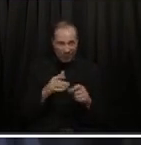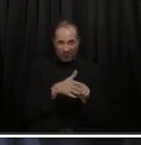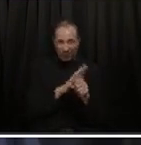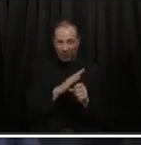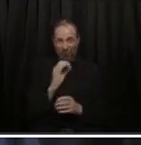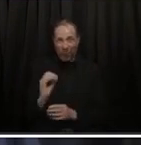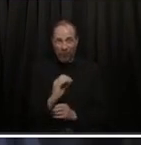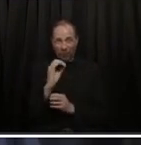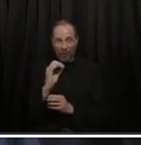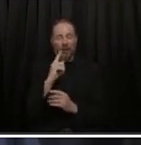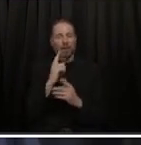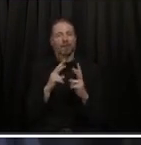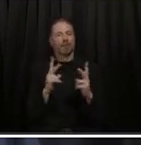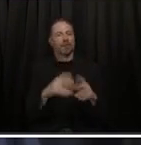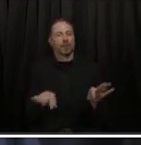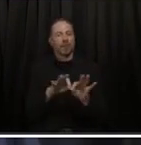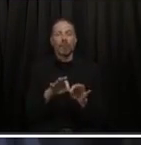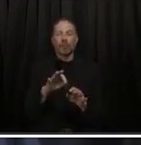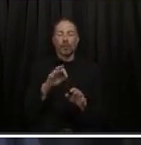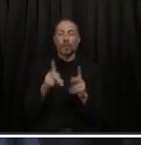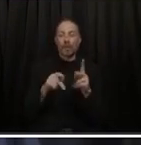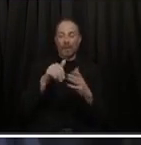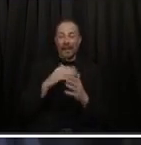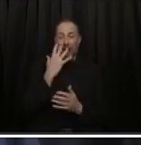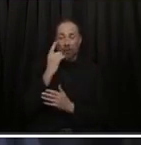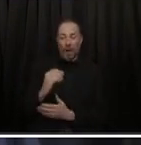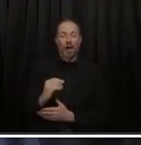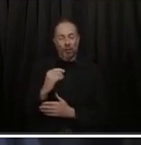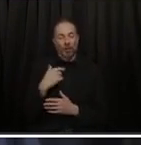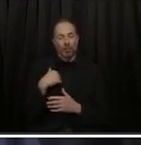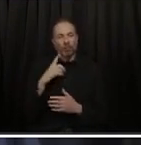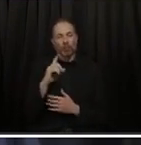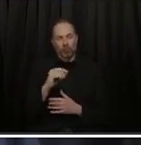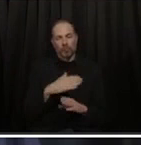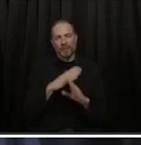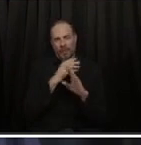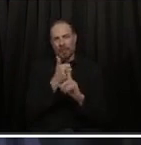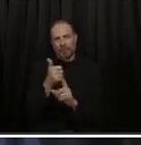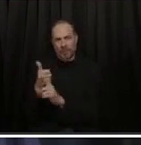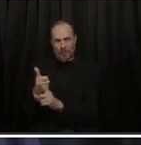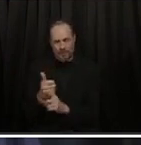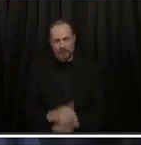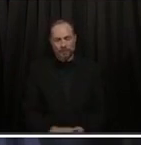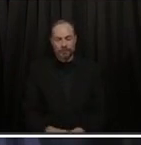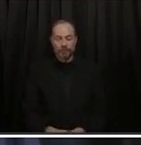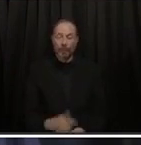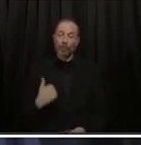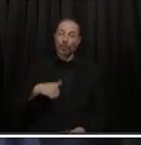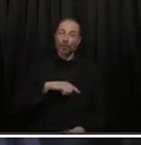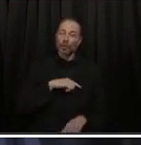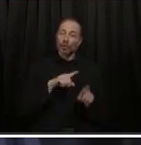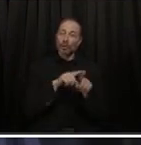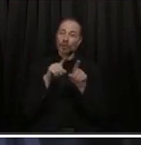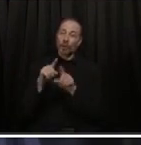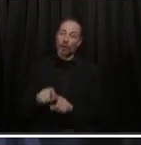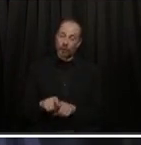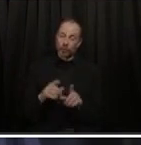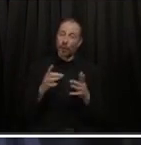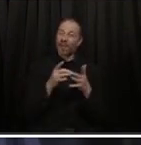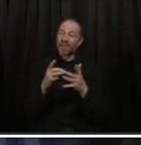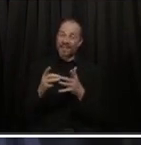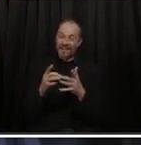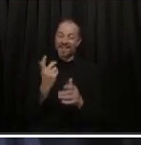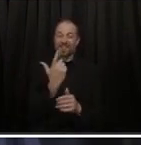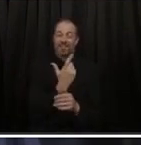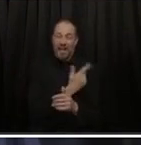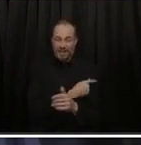that Coloradans take the practical, common sense step to protect themselves. We are also leading the way in Colorado in vaccinations for